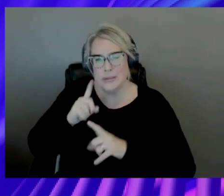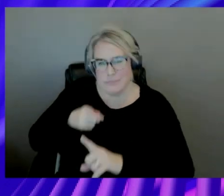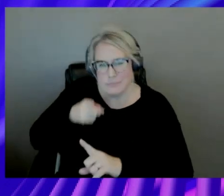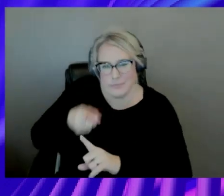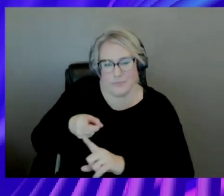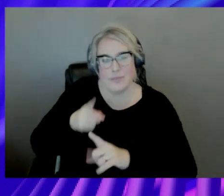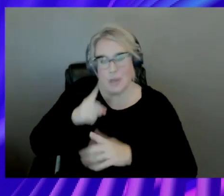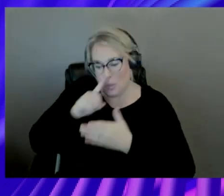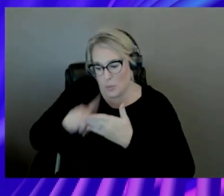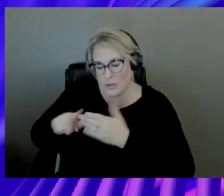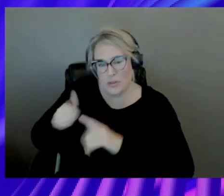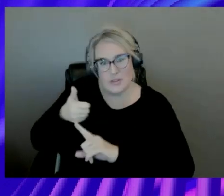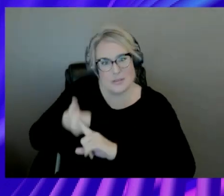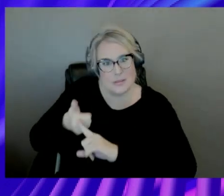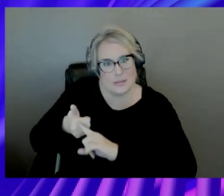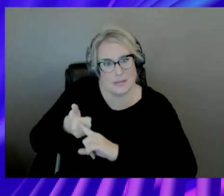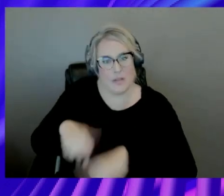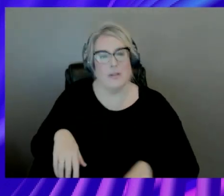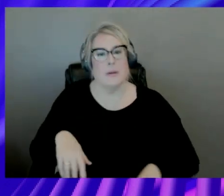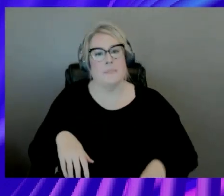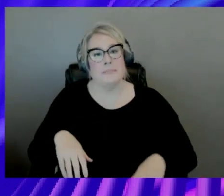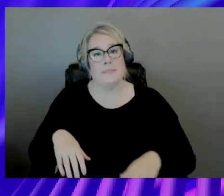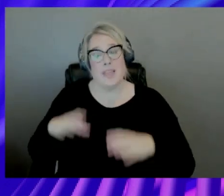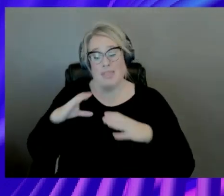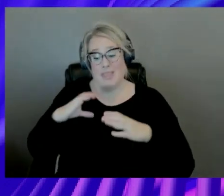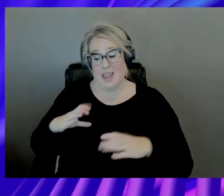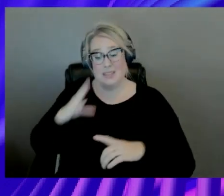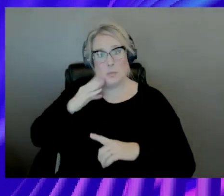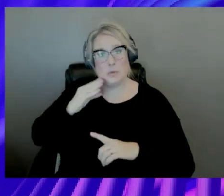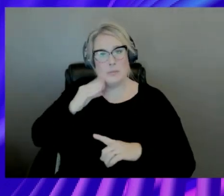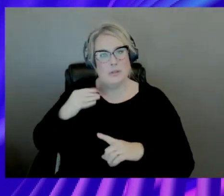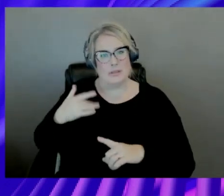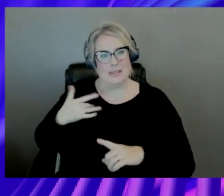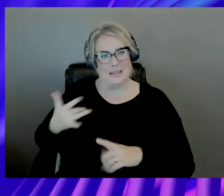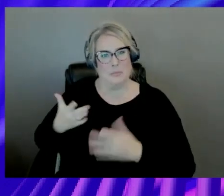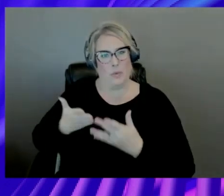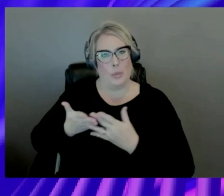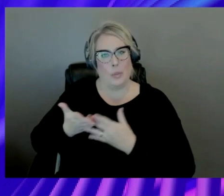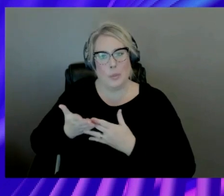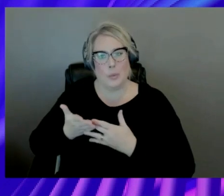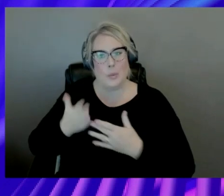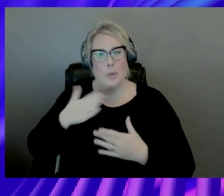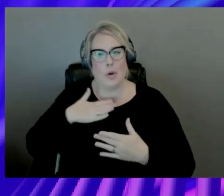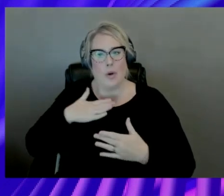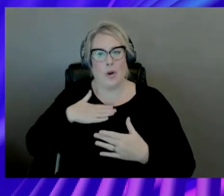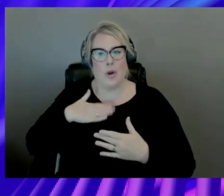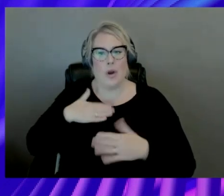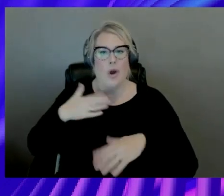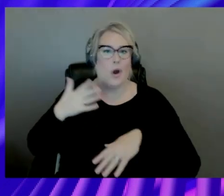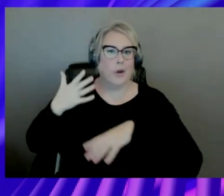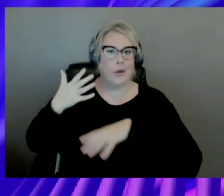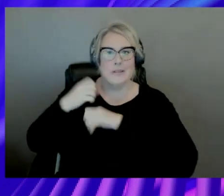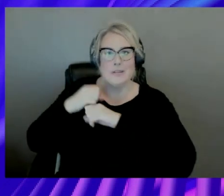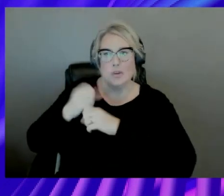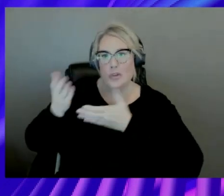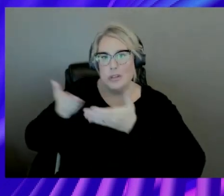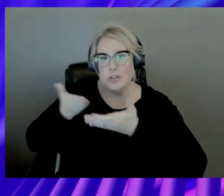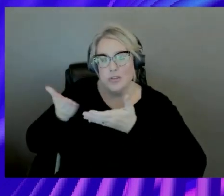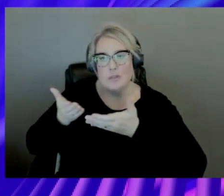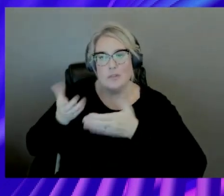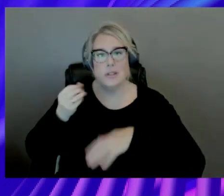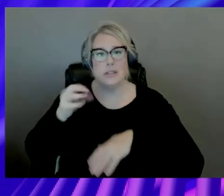itself. So the customer experience is usually through some of our external security services or a lot of